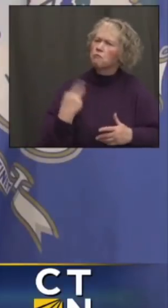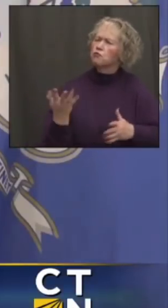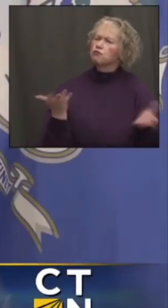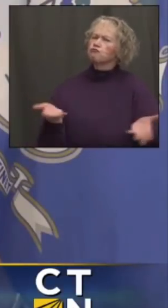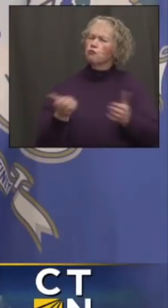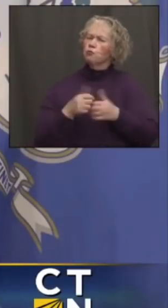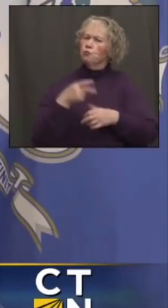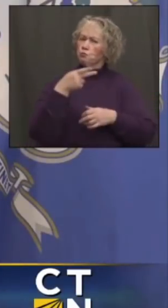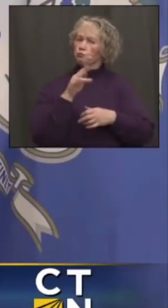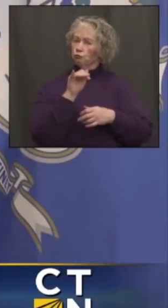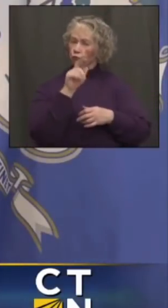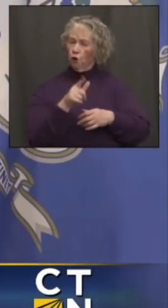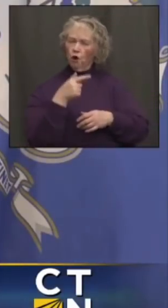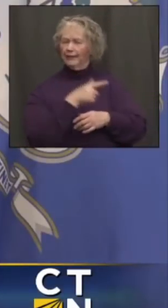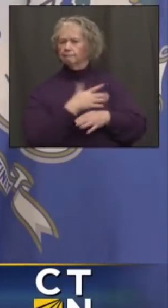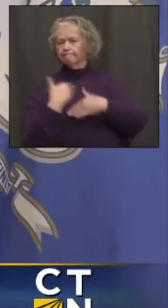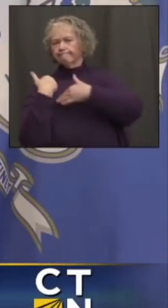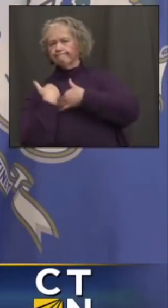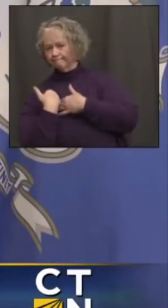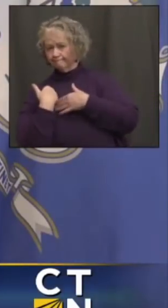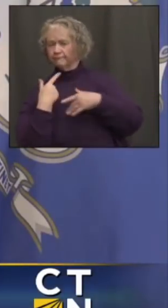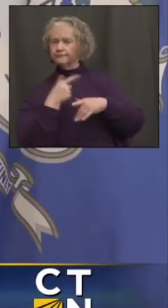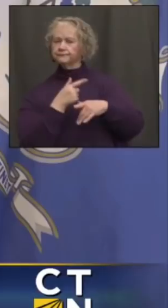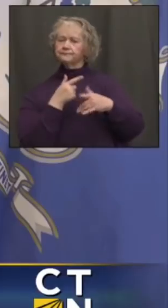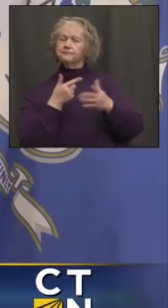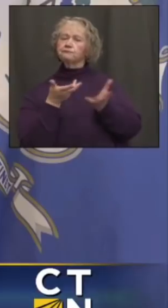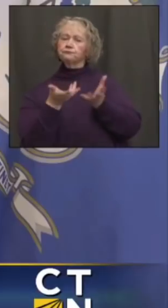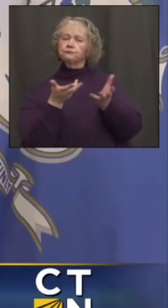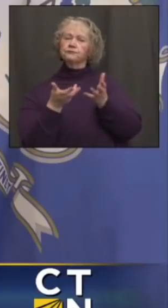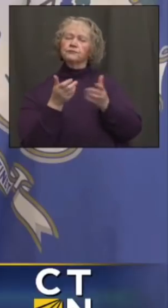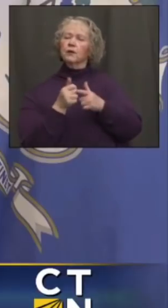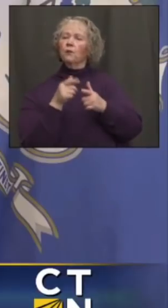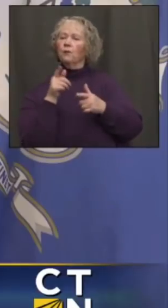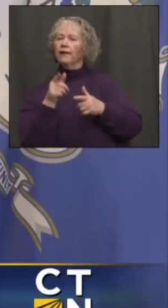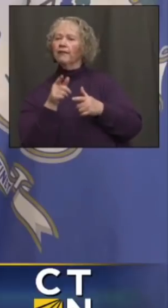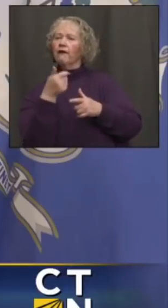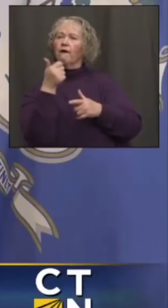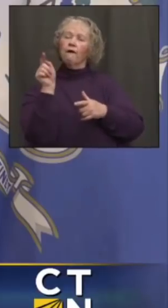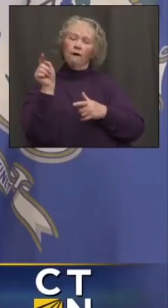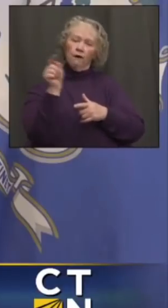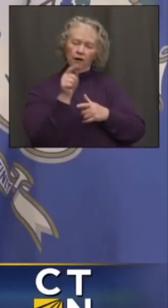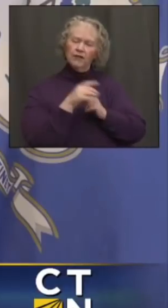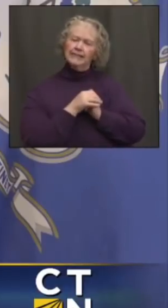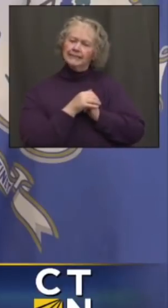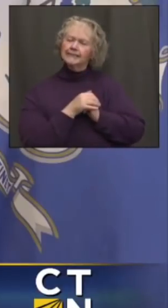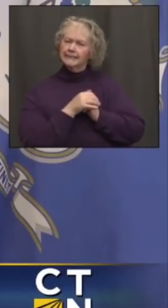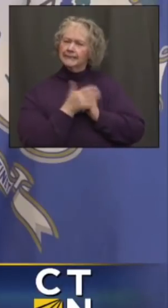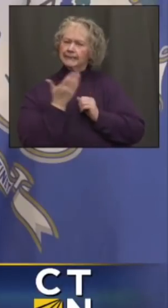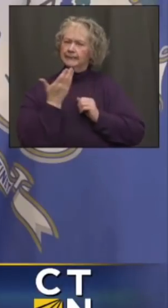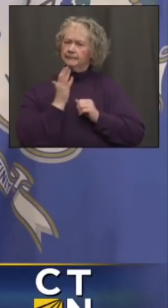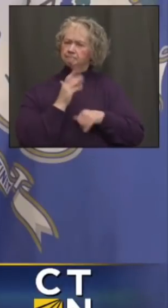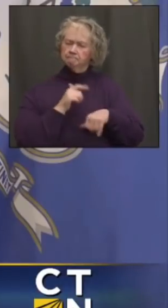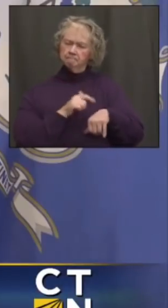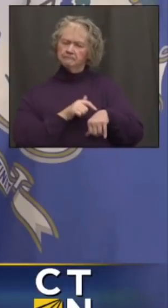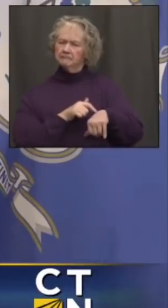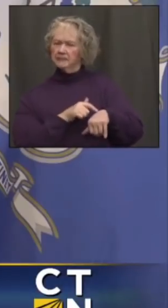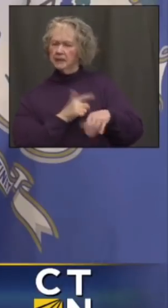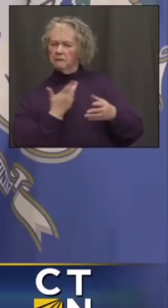Governor, you've talked about event planning, but how about travel? Are you thinking about loosening restrictions on travel at all, since the numbers around the area seem to be pretty